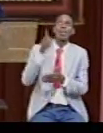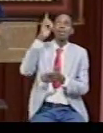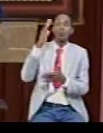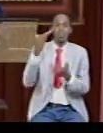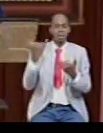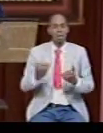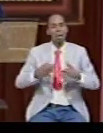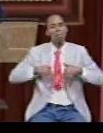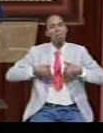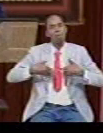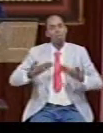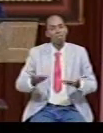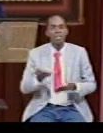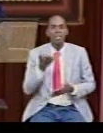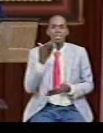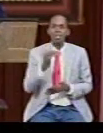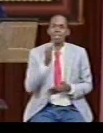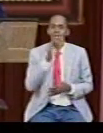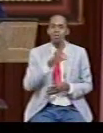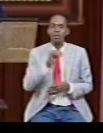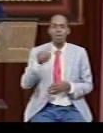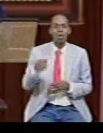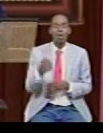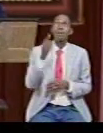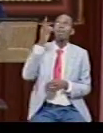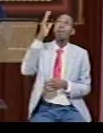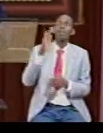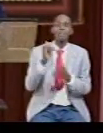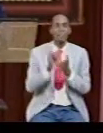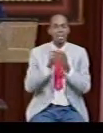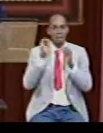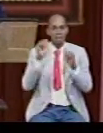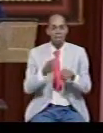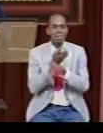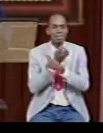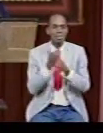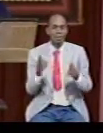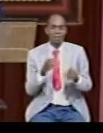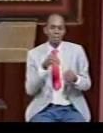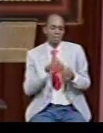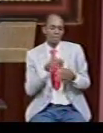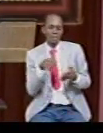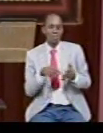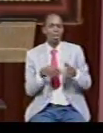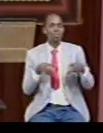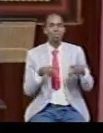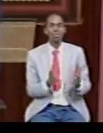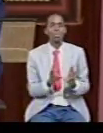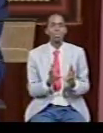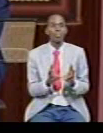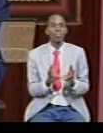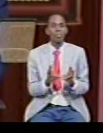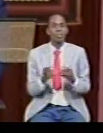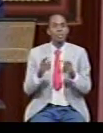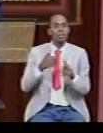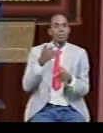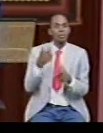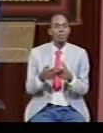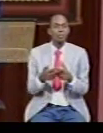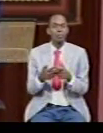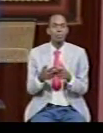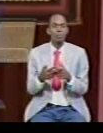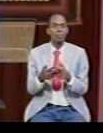no other God that can deliver after this sword. Then the